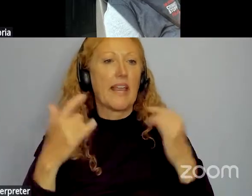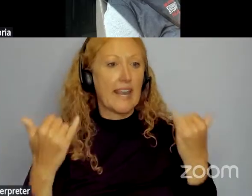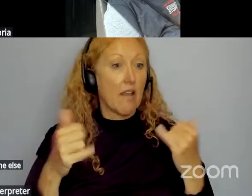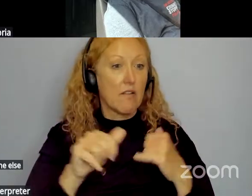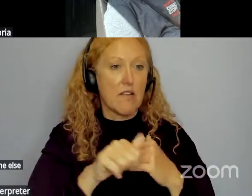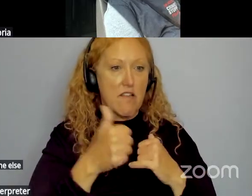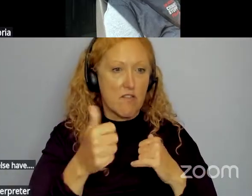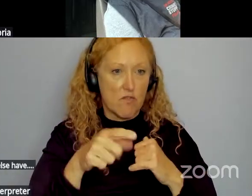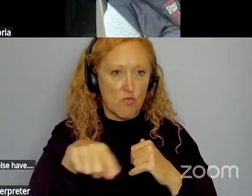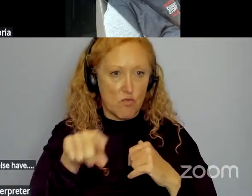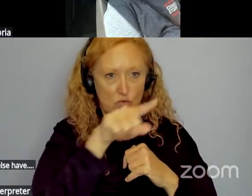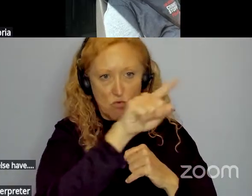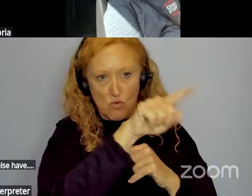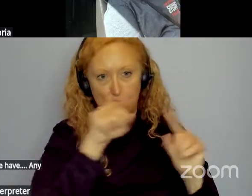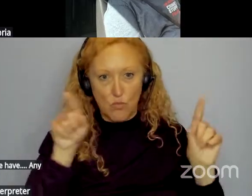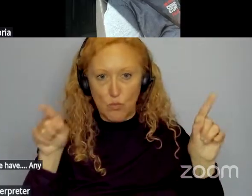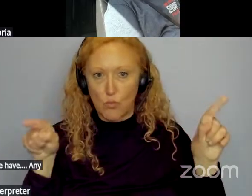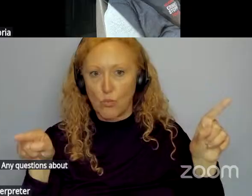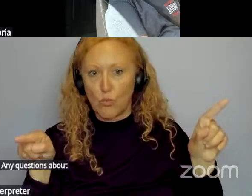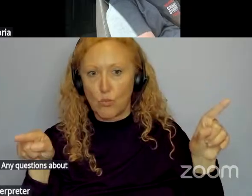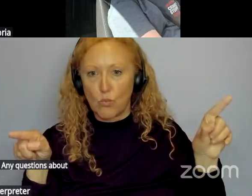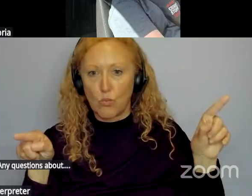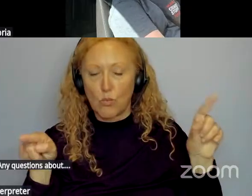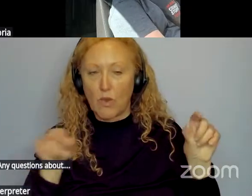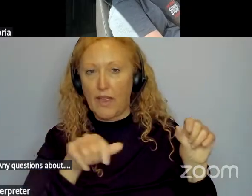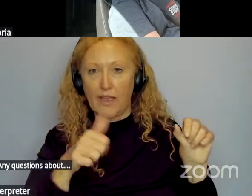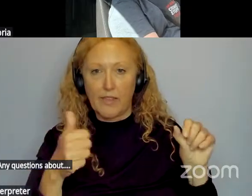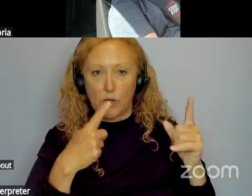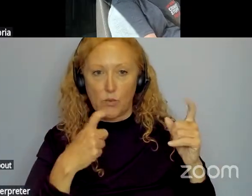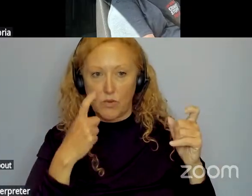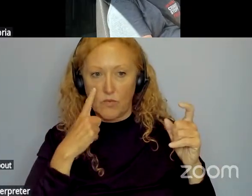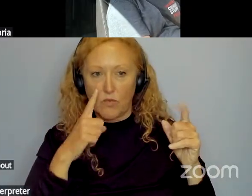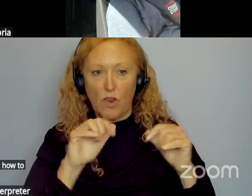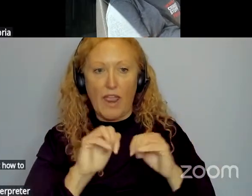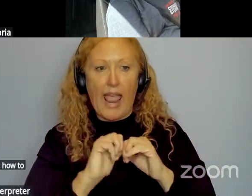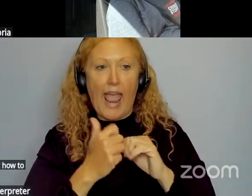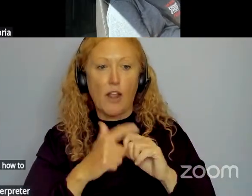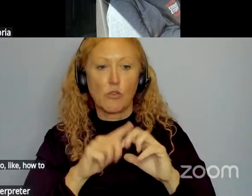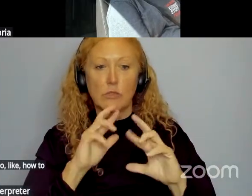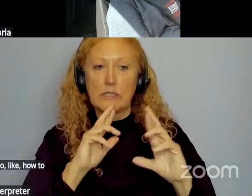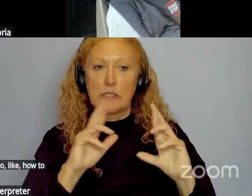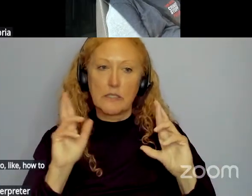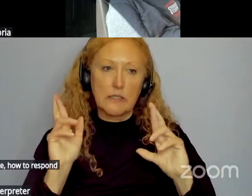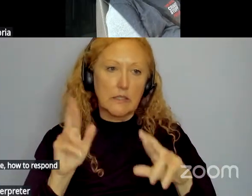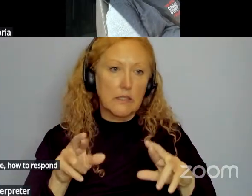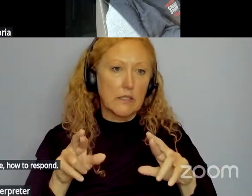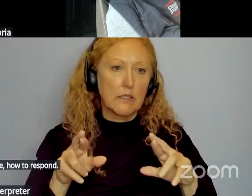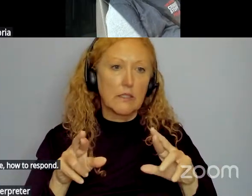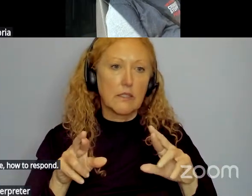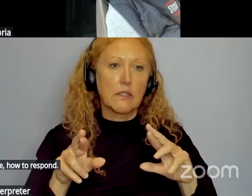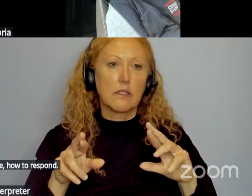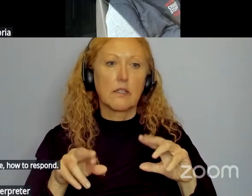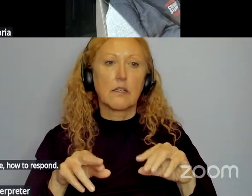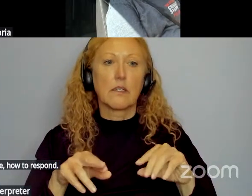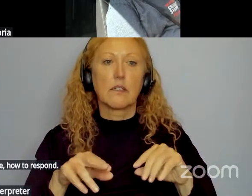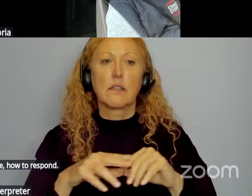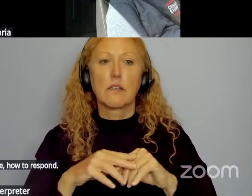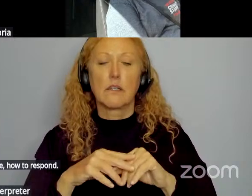have any questions about anything about how to respond?